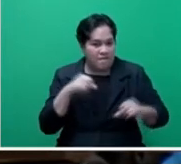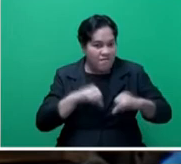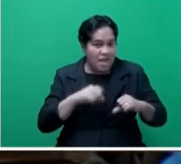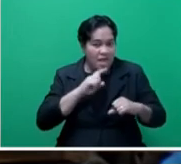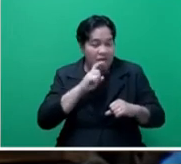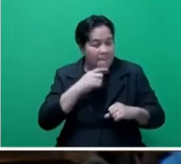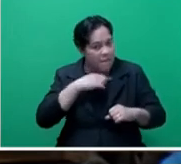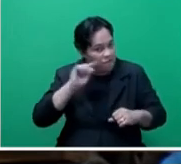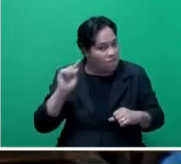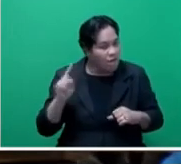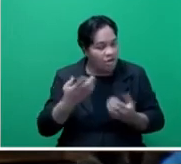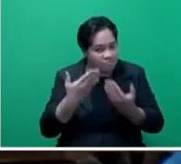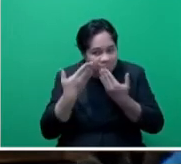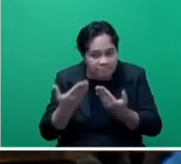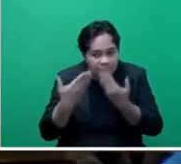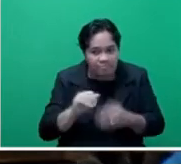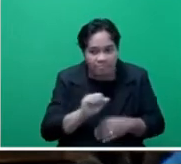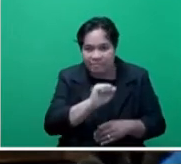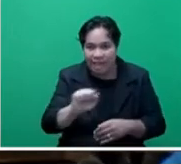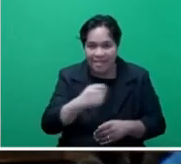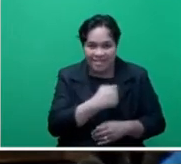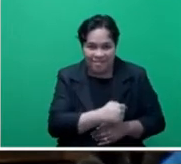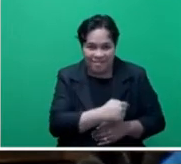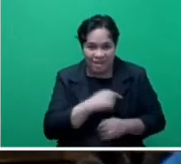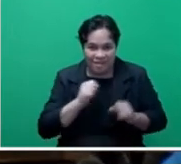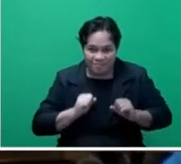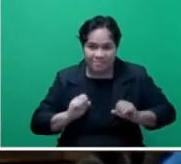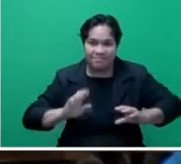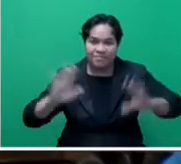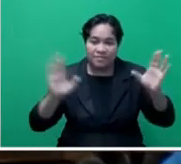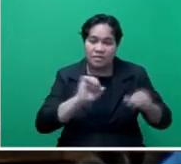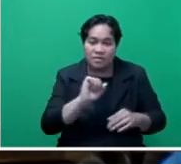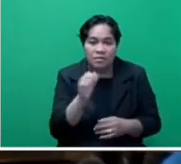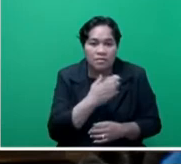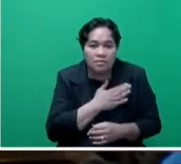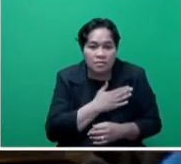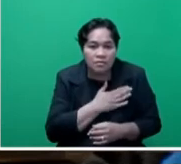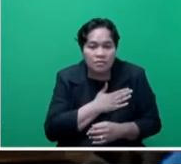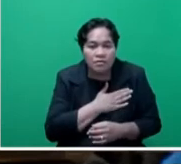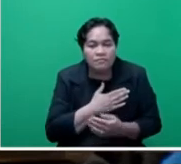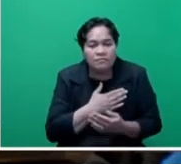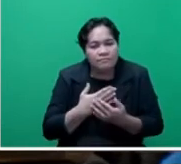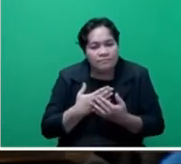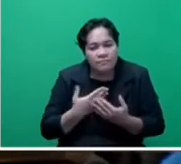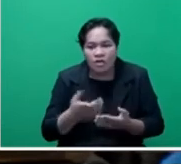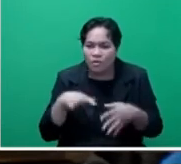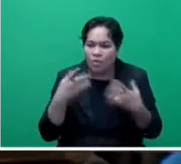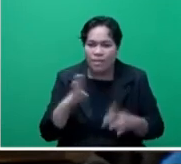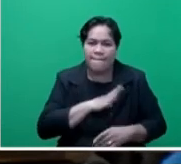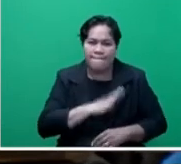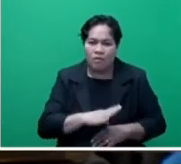utmost appreciation to their sacrifice, their passion, their compassion, and their bravery. You all are